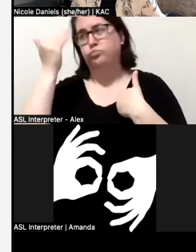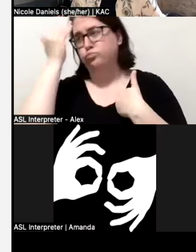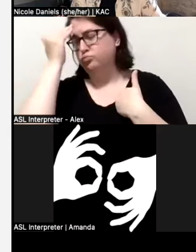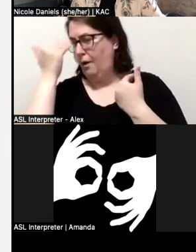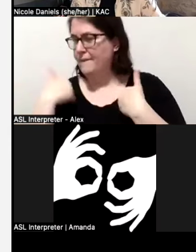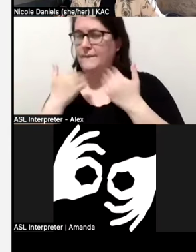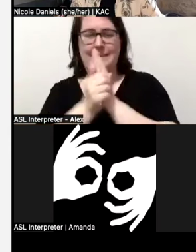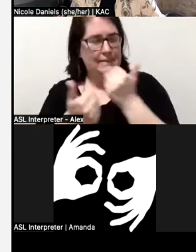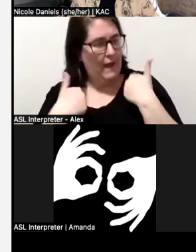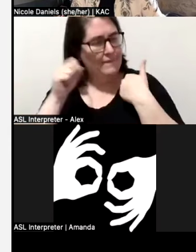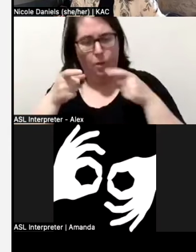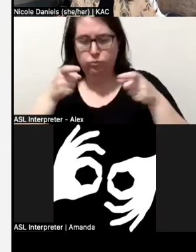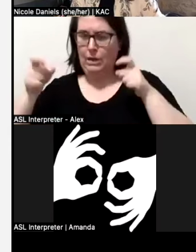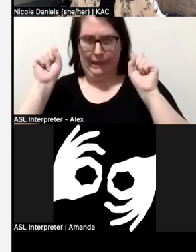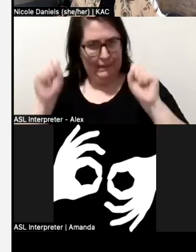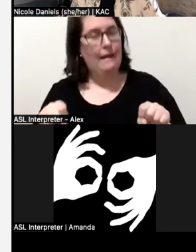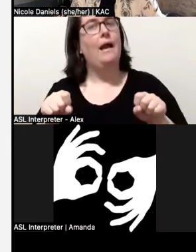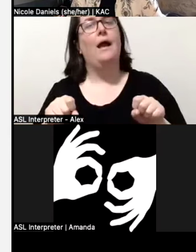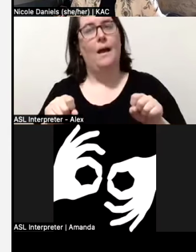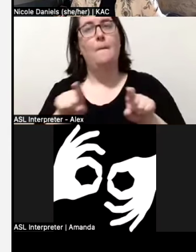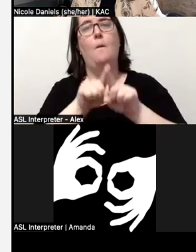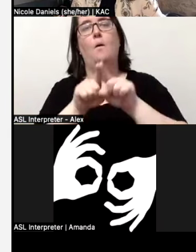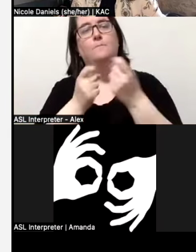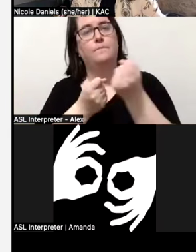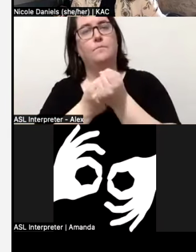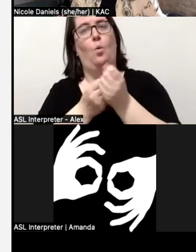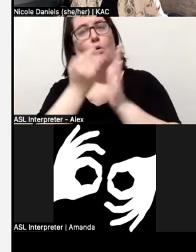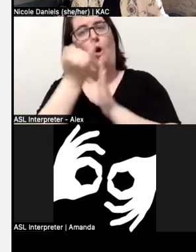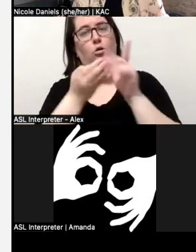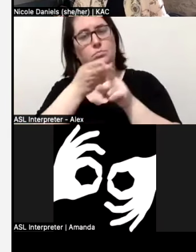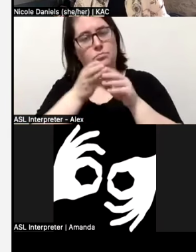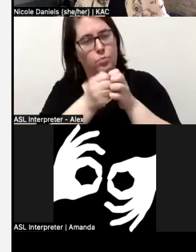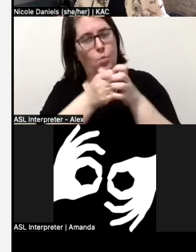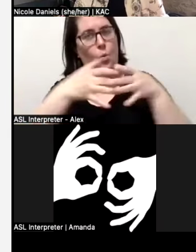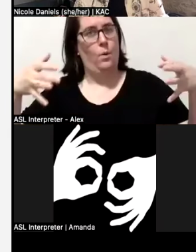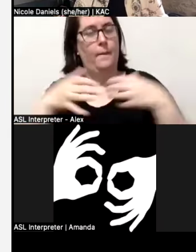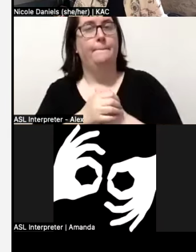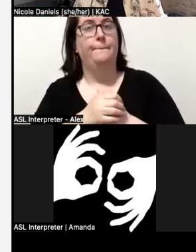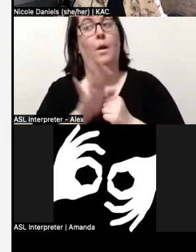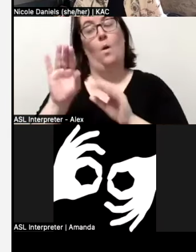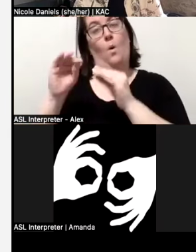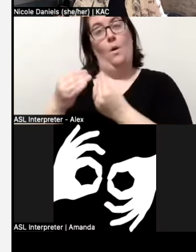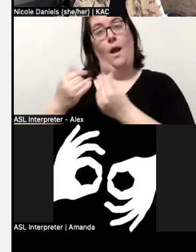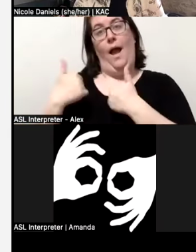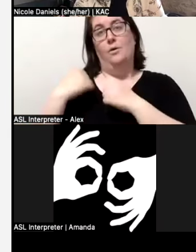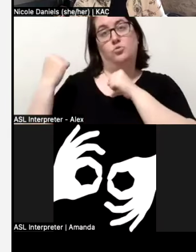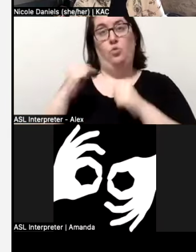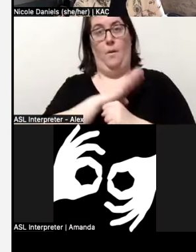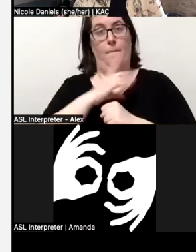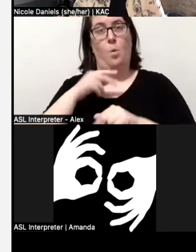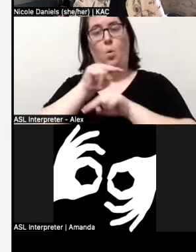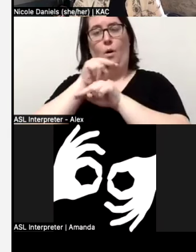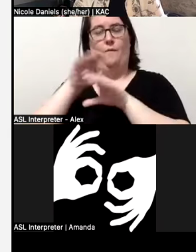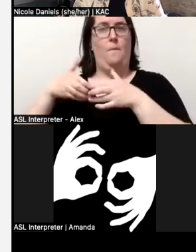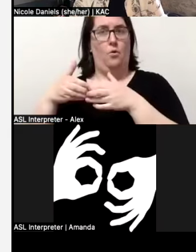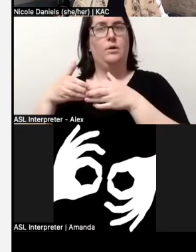to manage the organization and contribute to the advancement of the arts sector. That the organization has a strong board or governing body